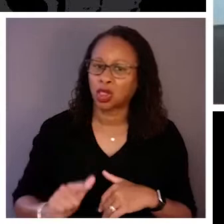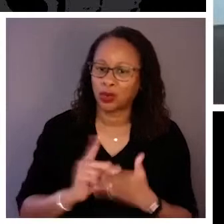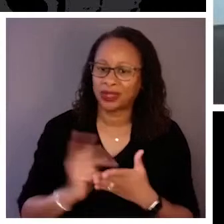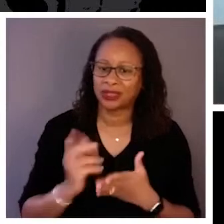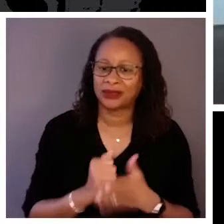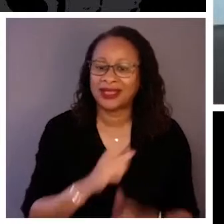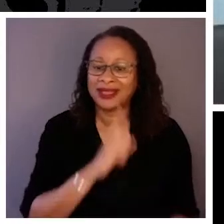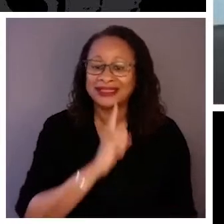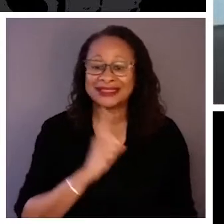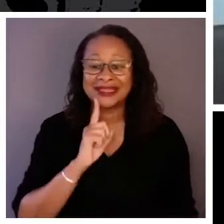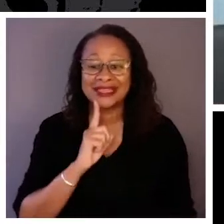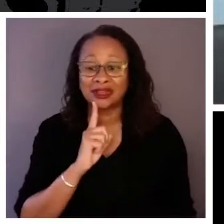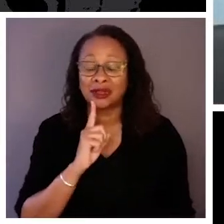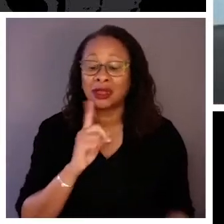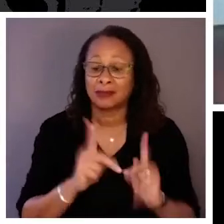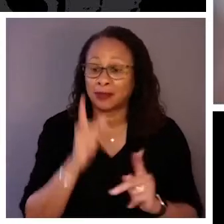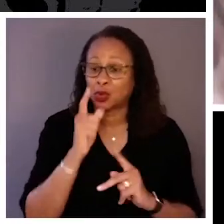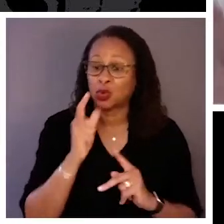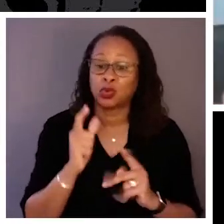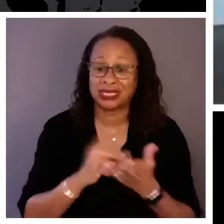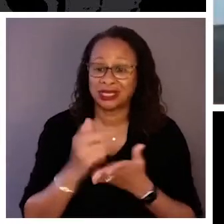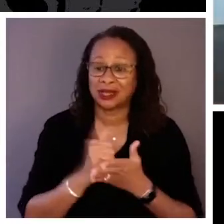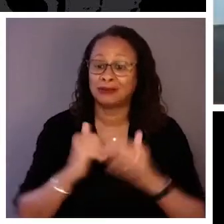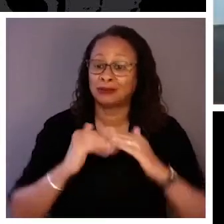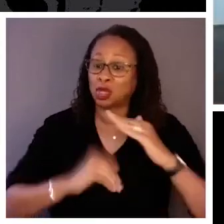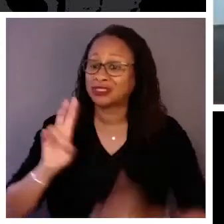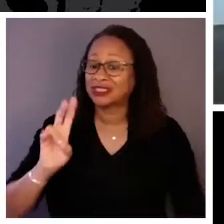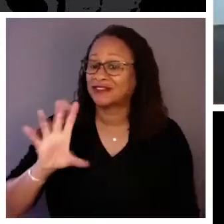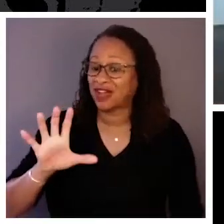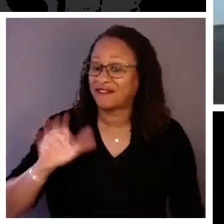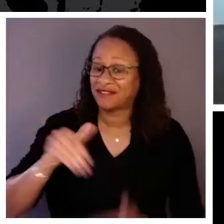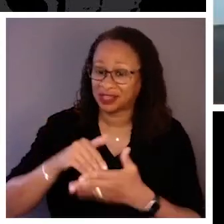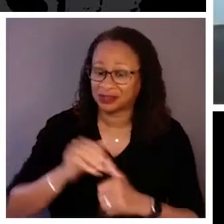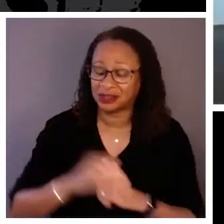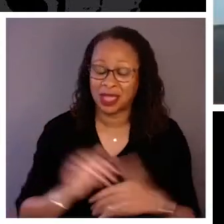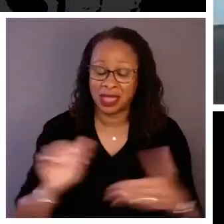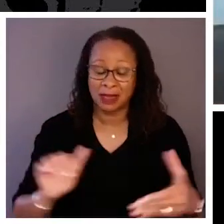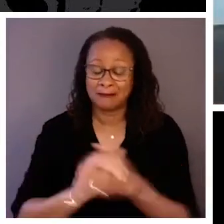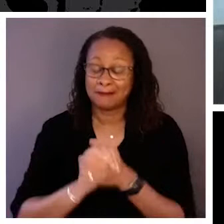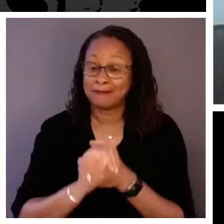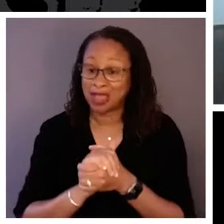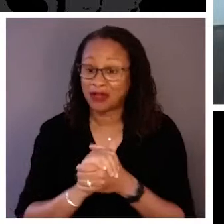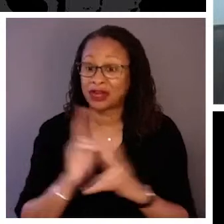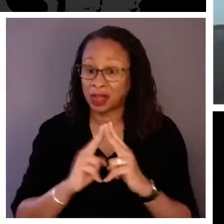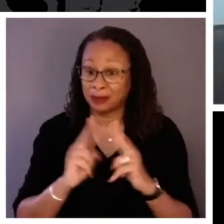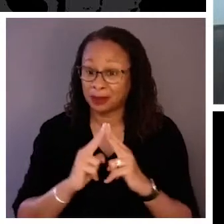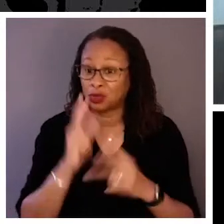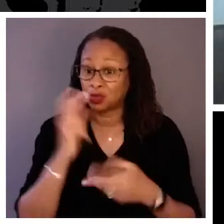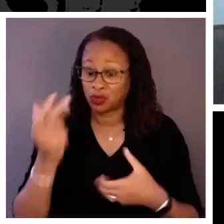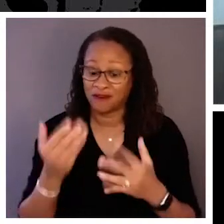whose incomes are below $75,000, married couples who filed jointly whose incomes are below